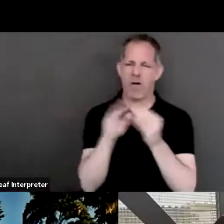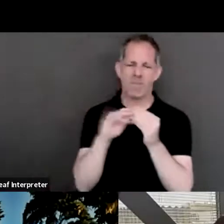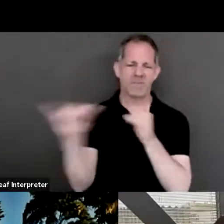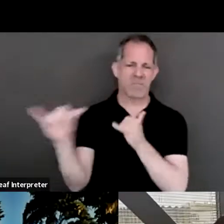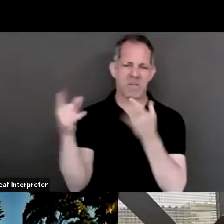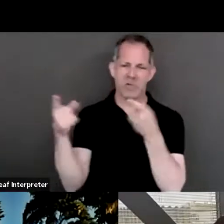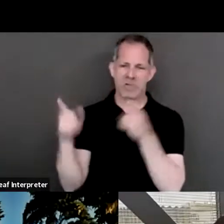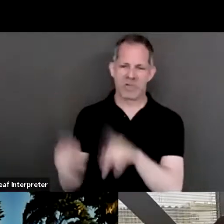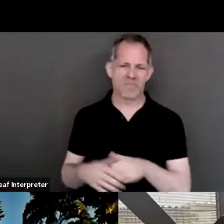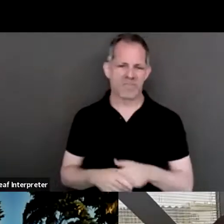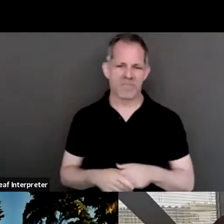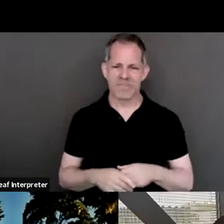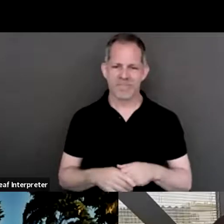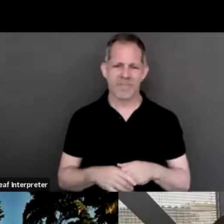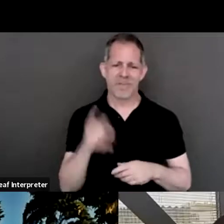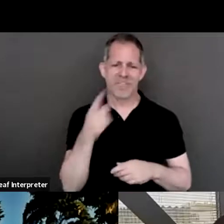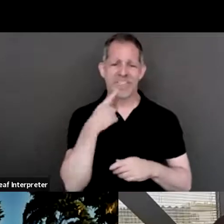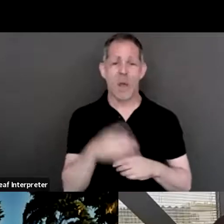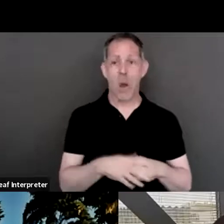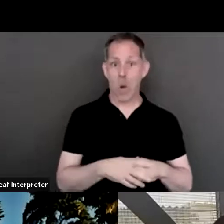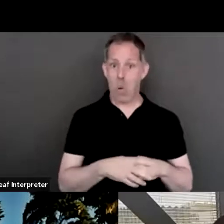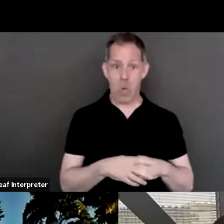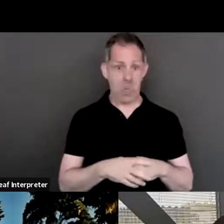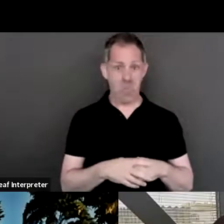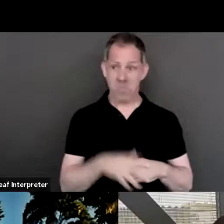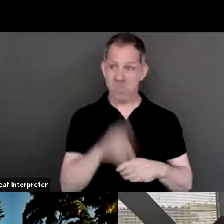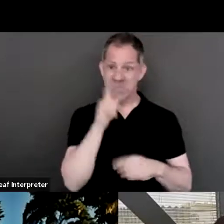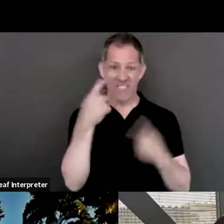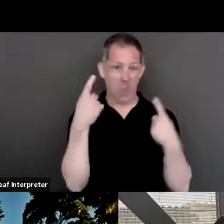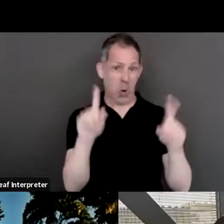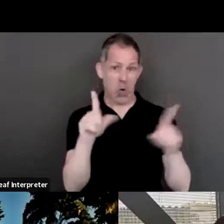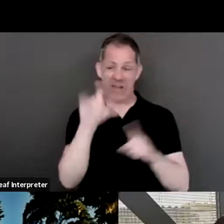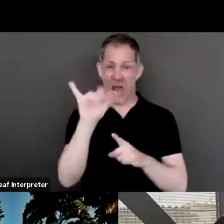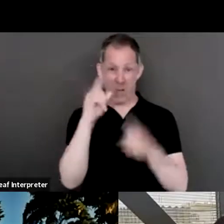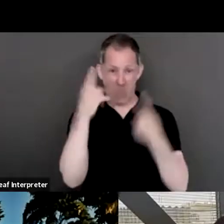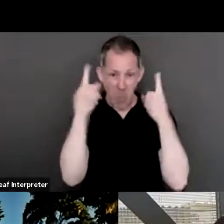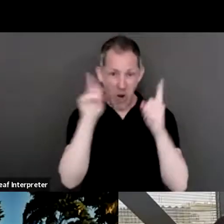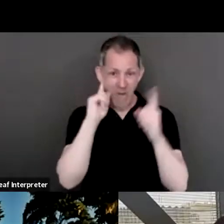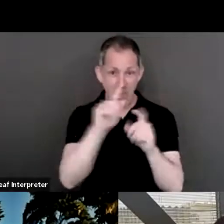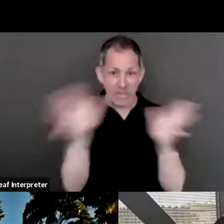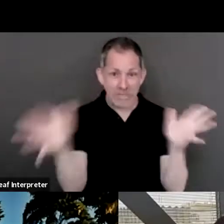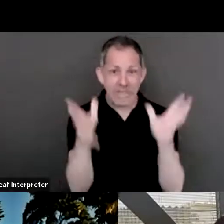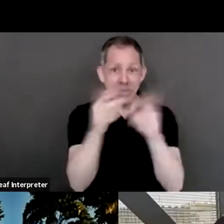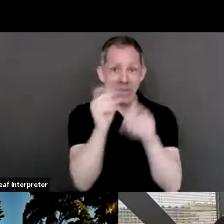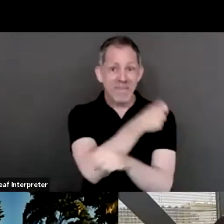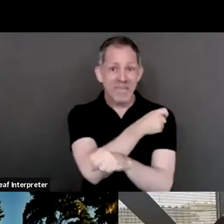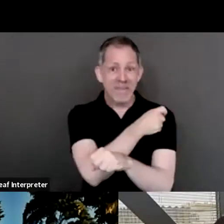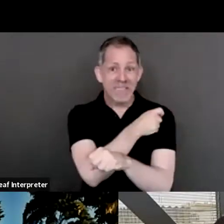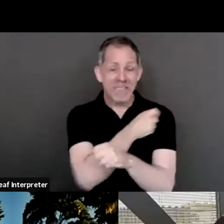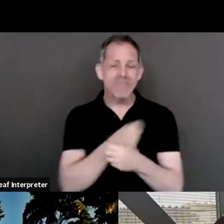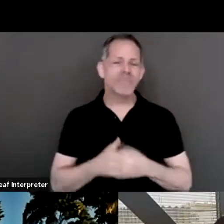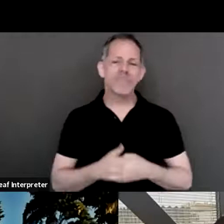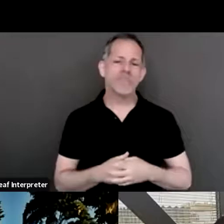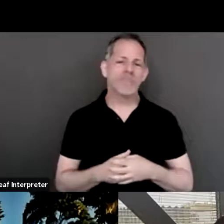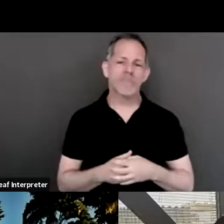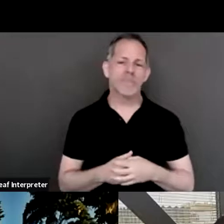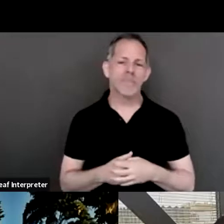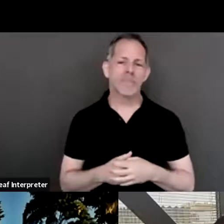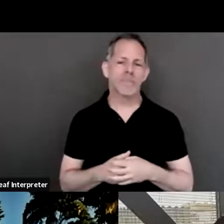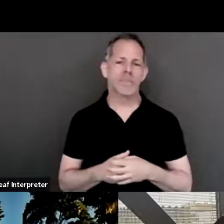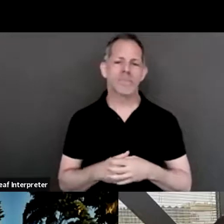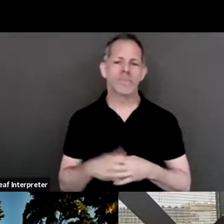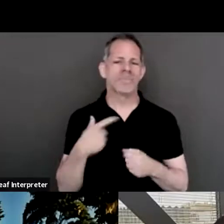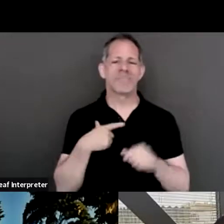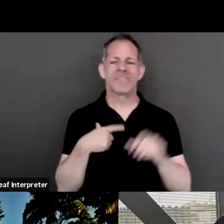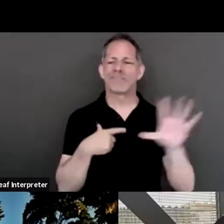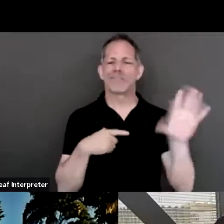have what's called the counterfactual. We don't have part of Snohomish County randomly operating without the incentive so that we could really compare.